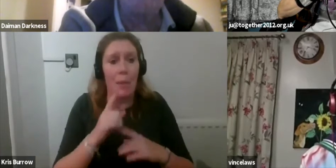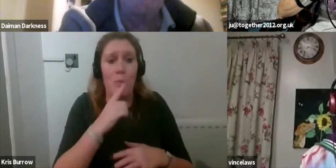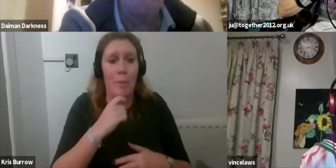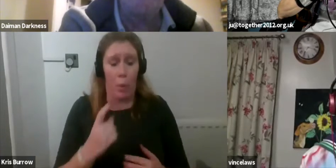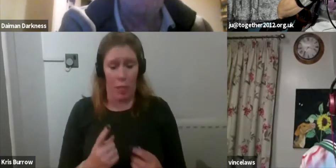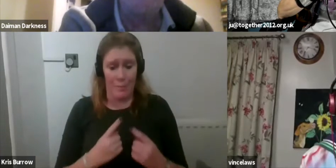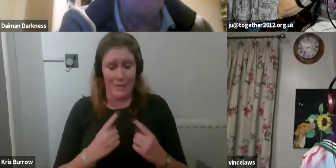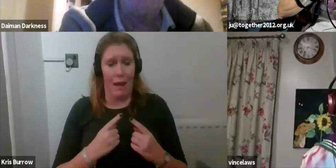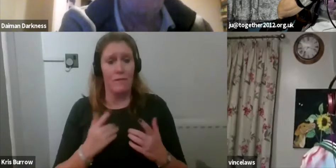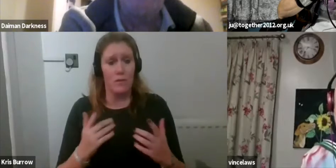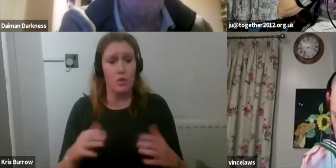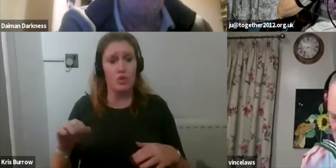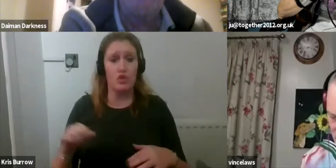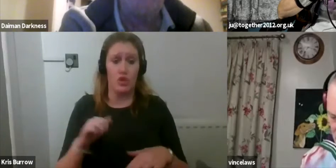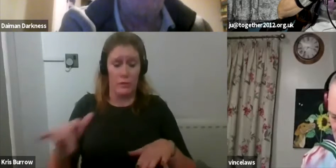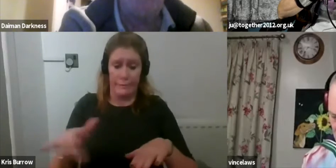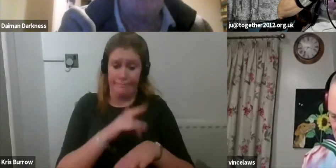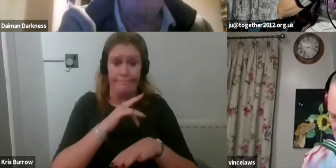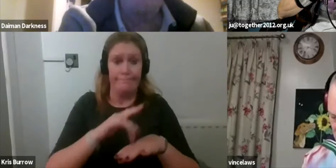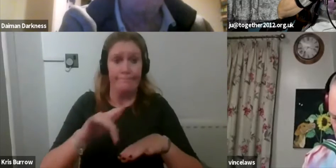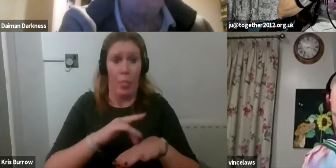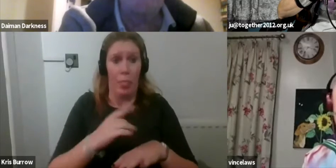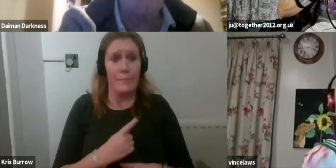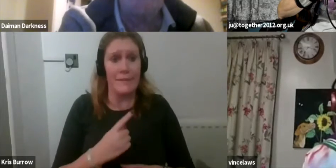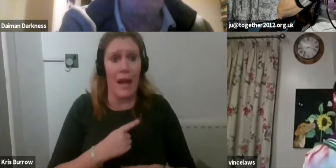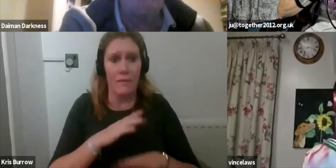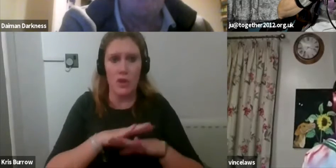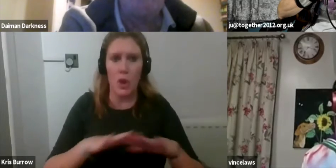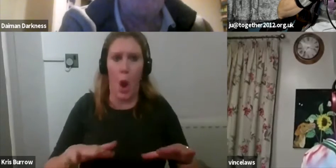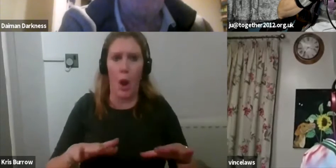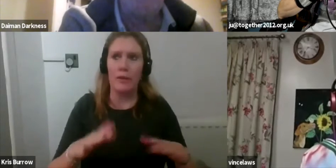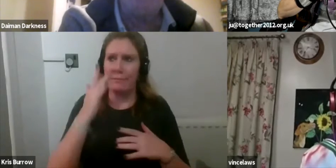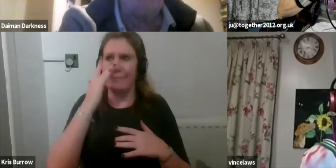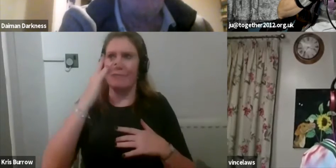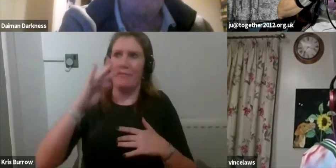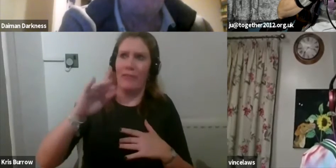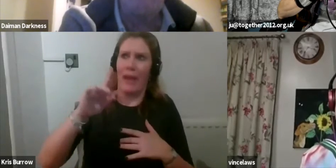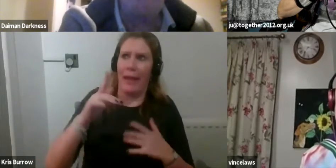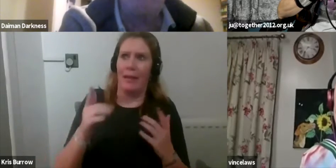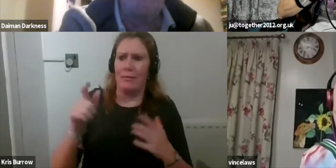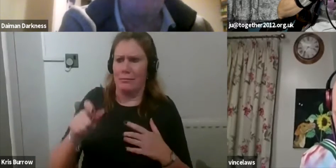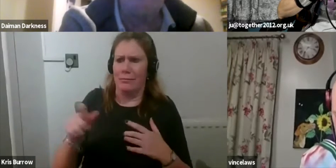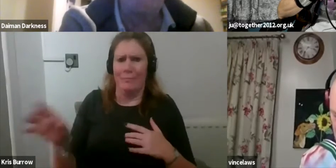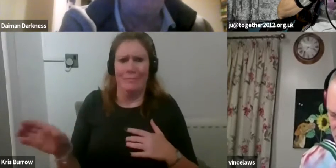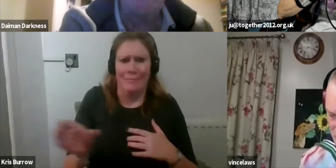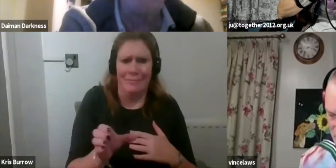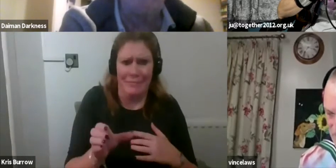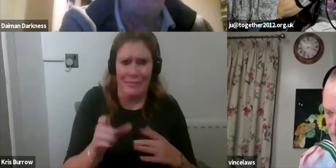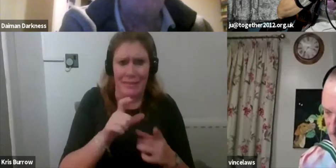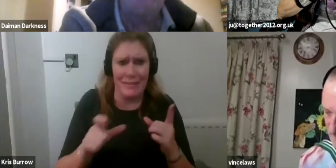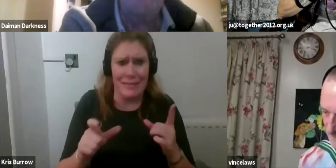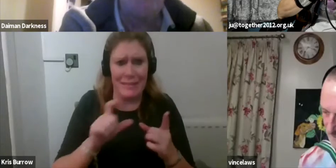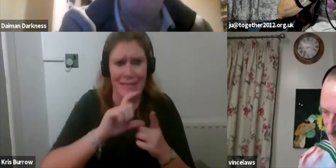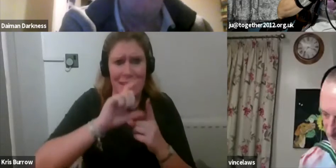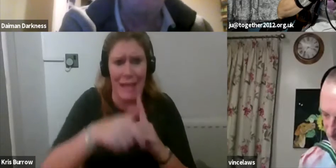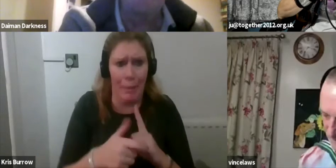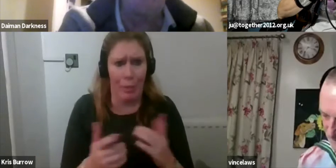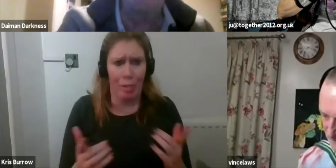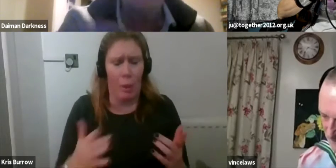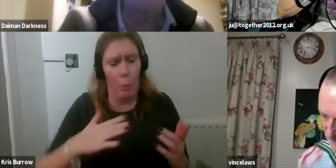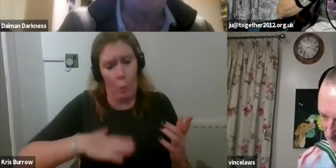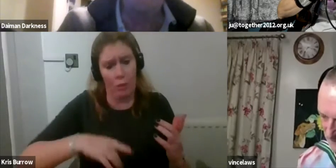was absolutely determined to do was to ensure that as many people as possible were